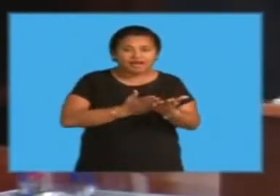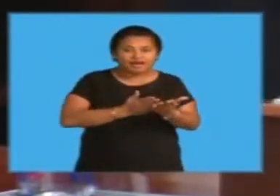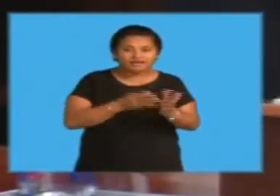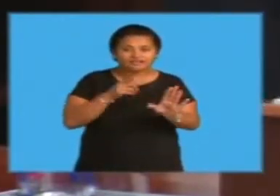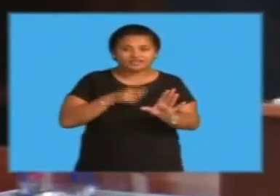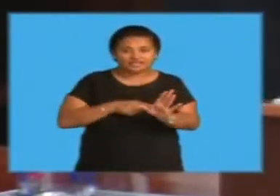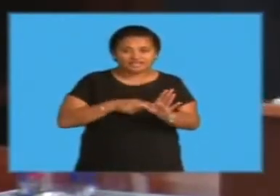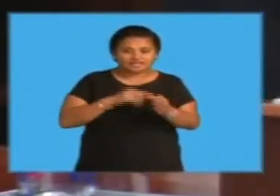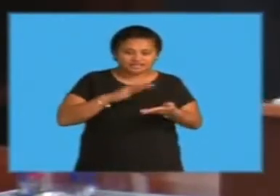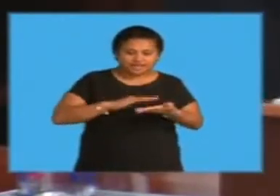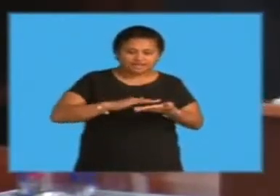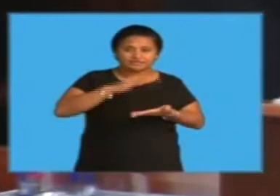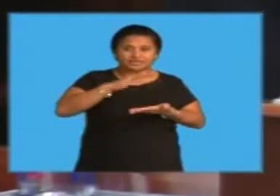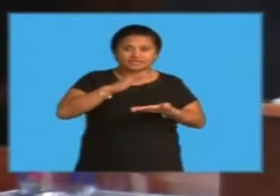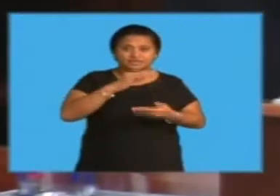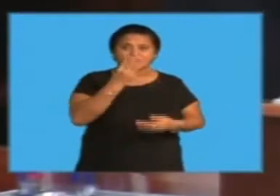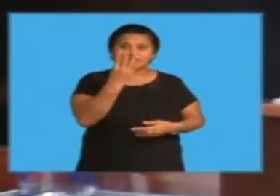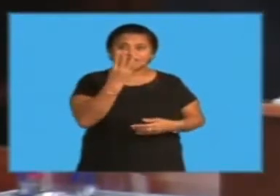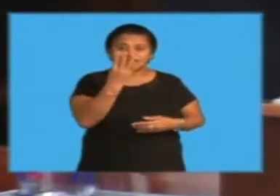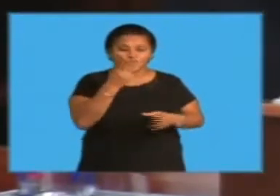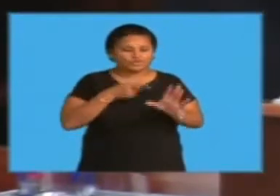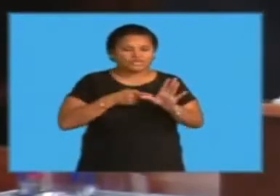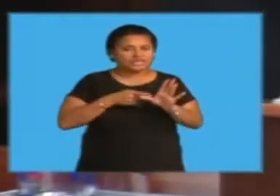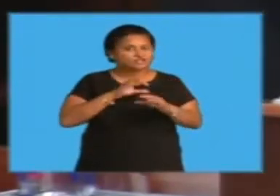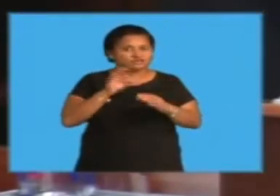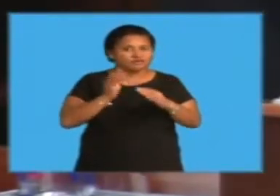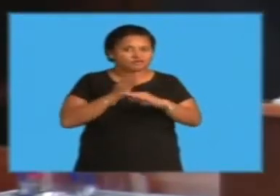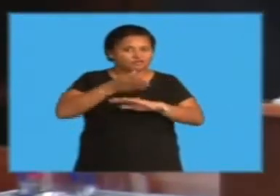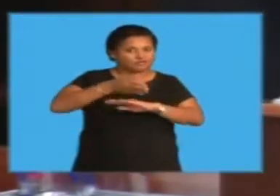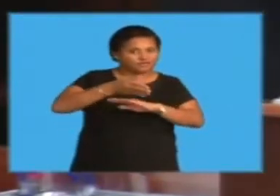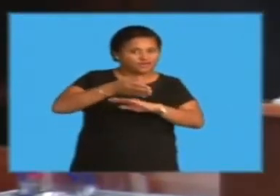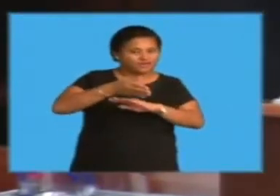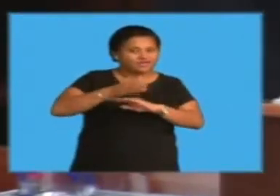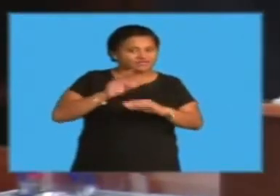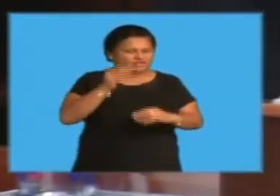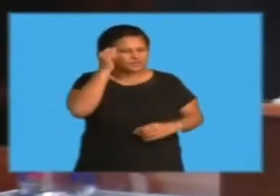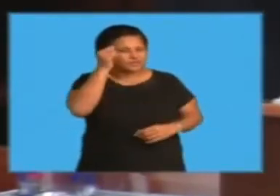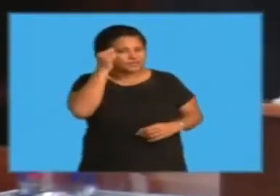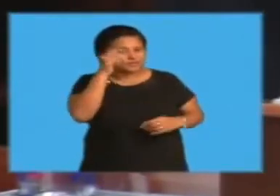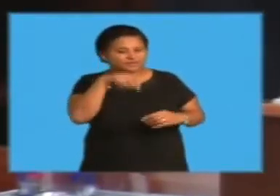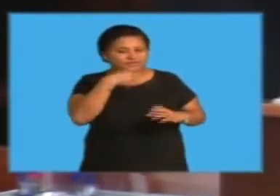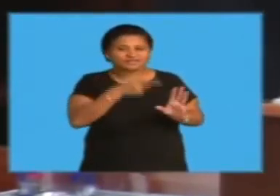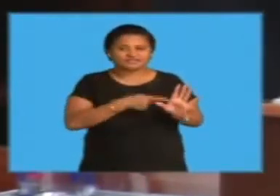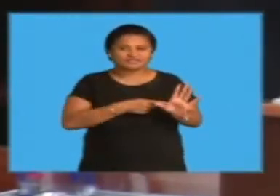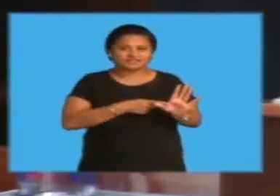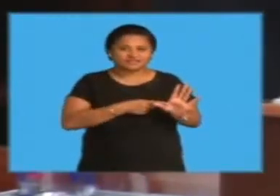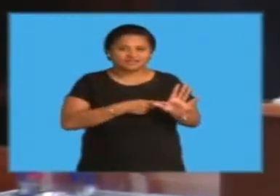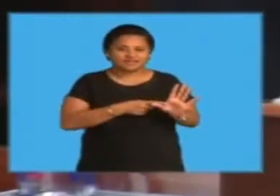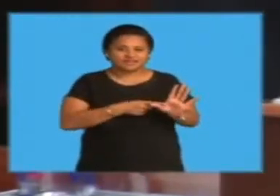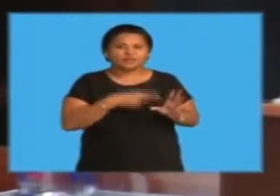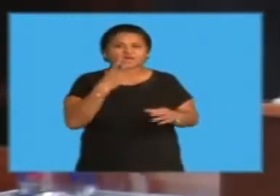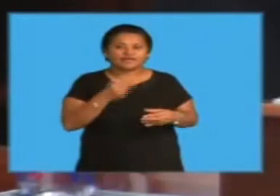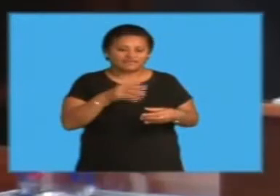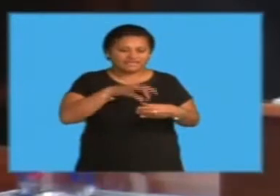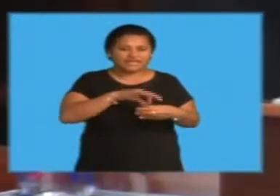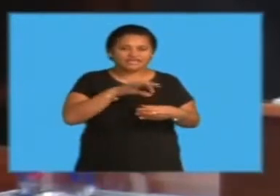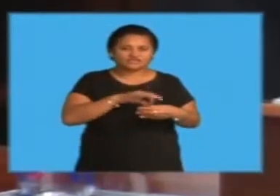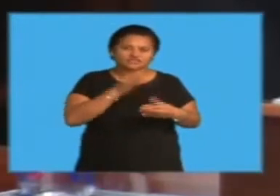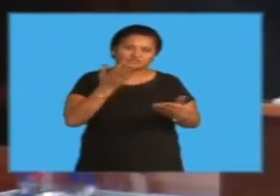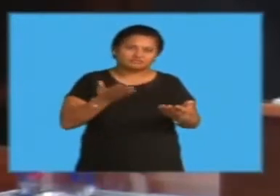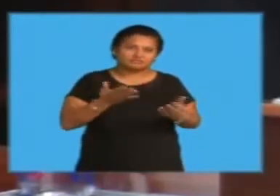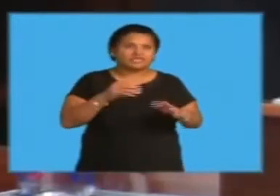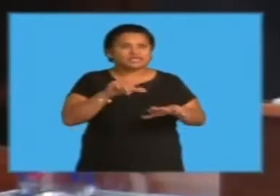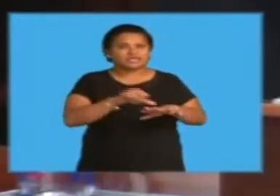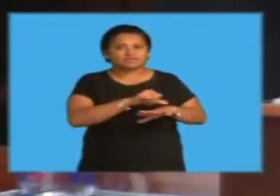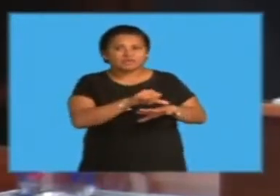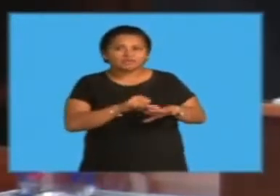Accordingly, we know that elections will be held sometime between April and November of next year. This will be our